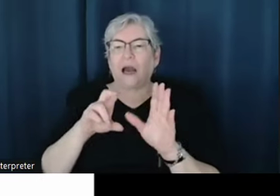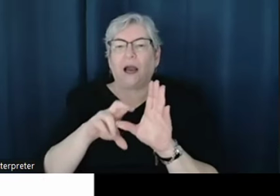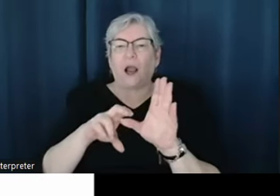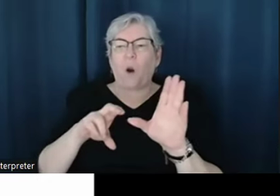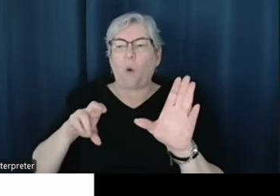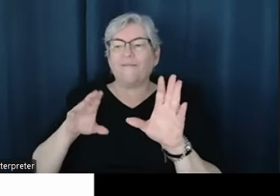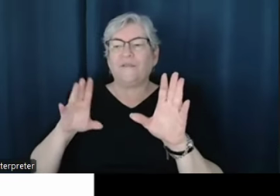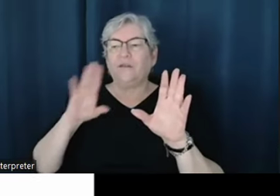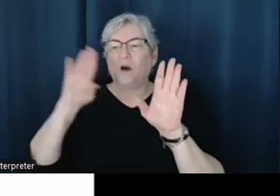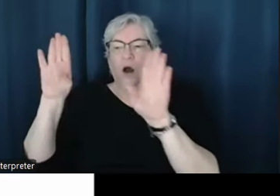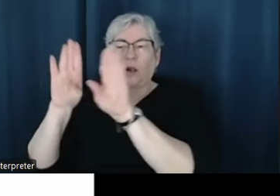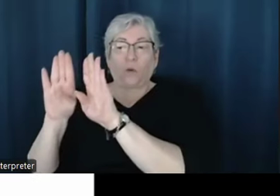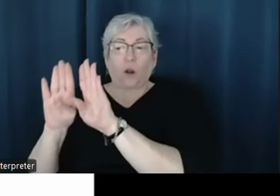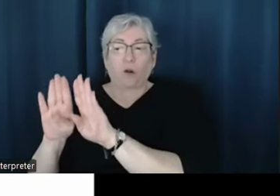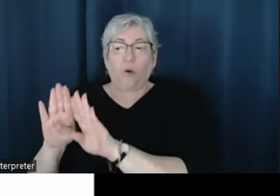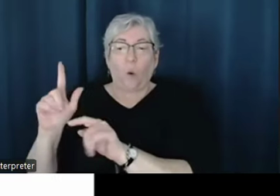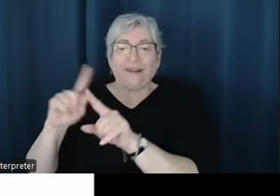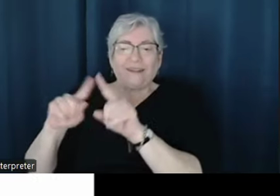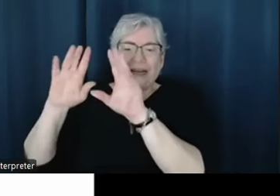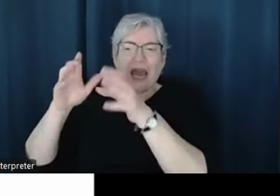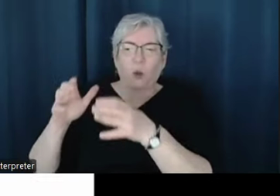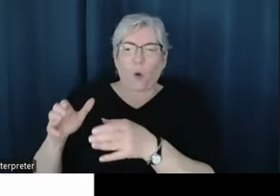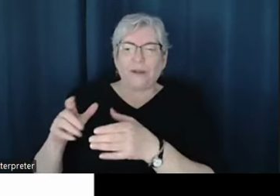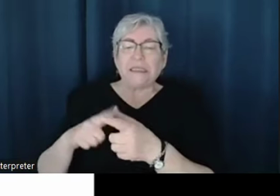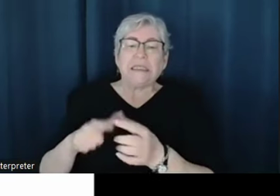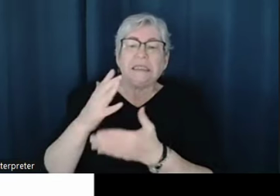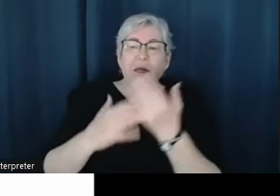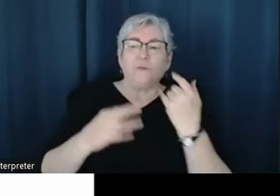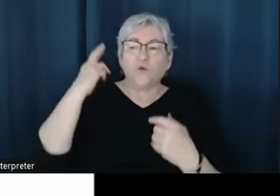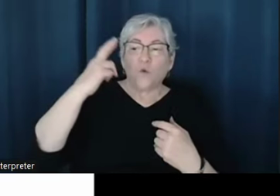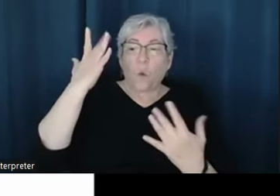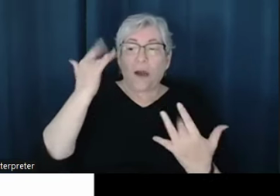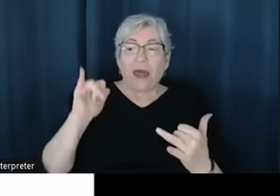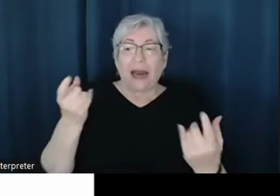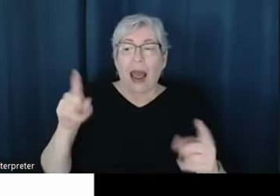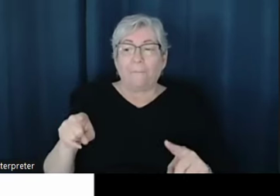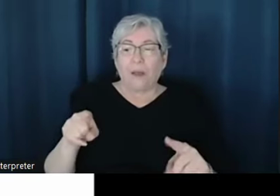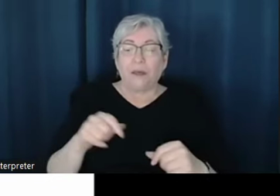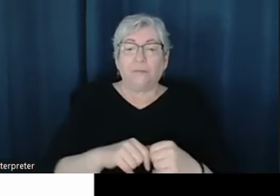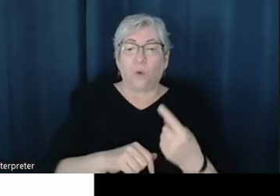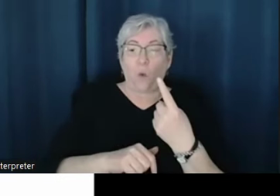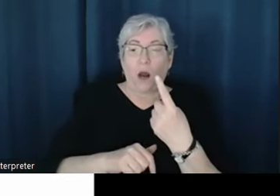all the categories. And there's a couple of reasons why this is happening. One is